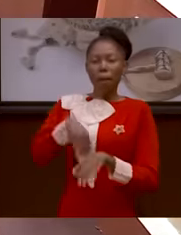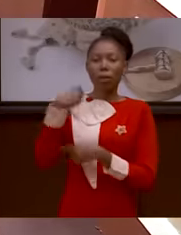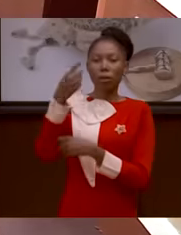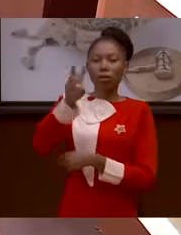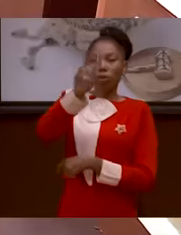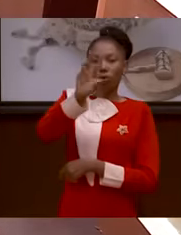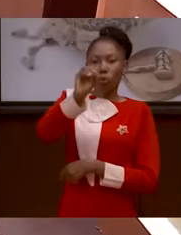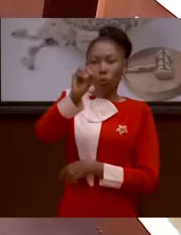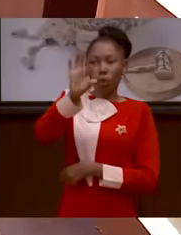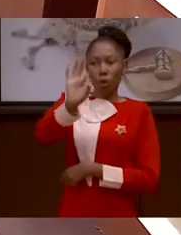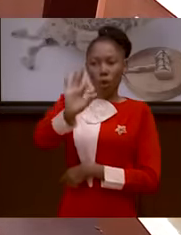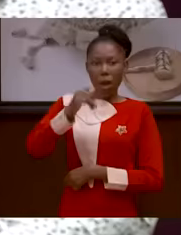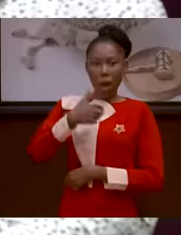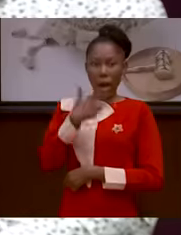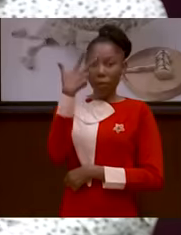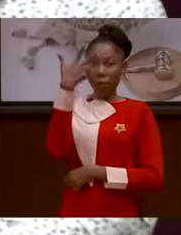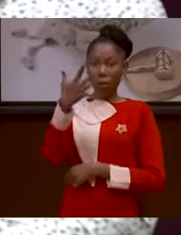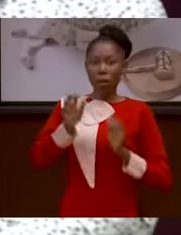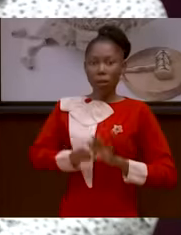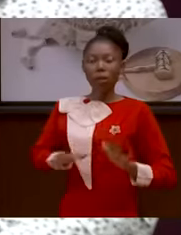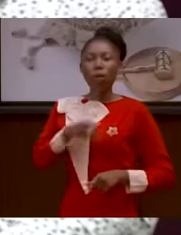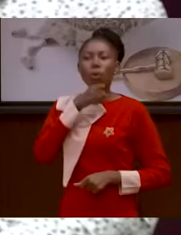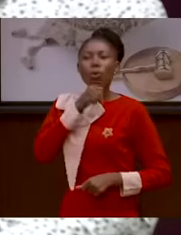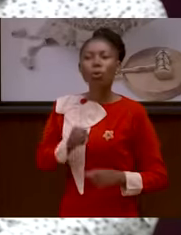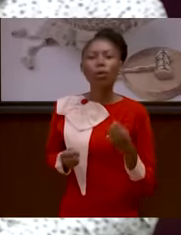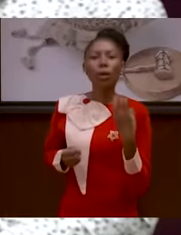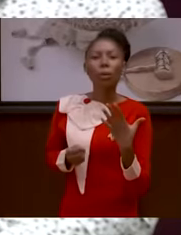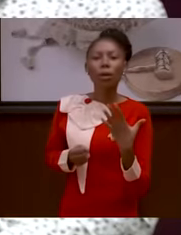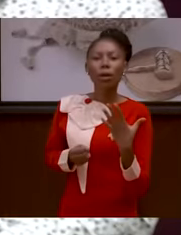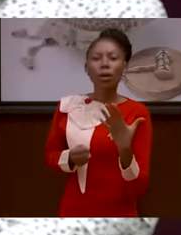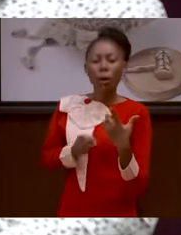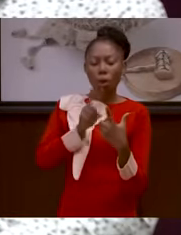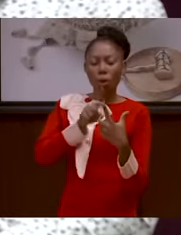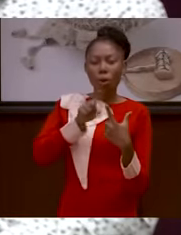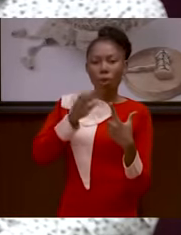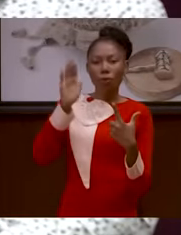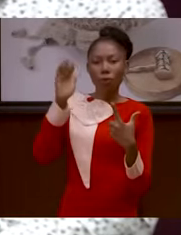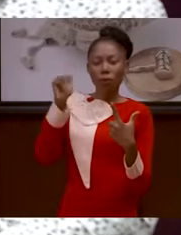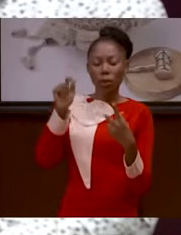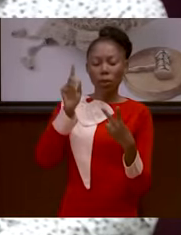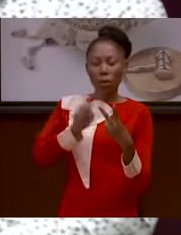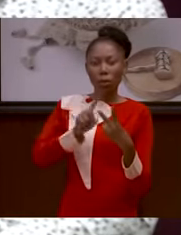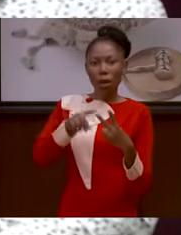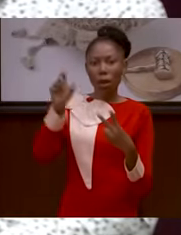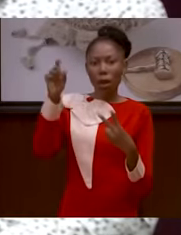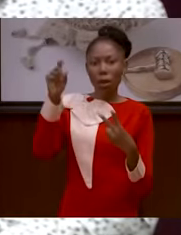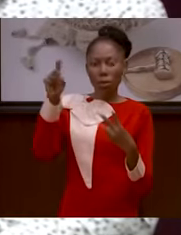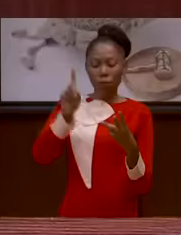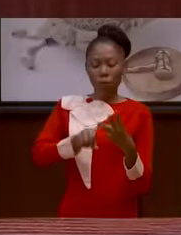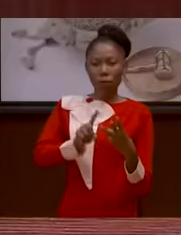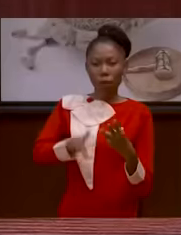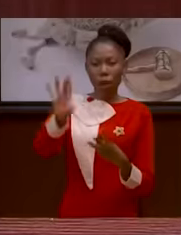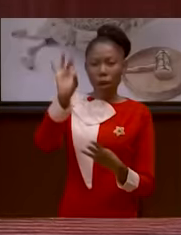2009. How many children do you have? I have 3 kids. What's the age of the children? I have 15, I have 11, and I have